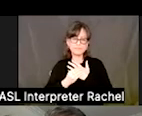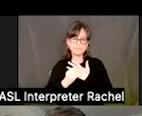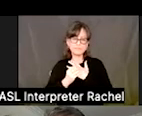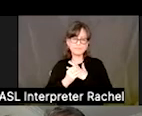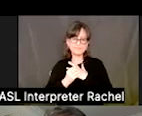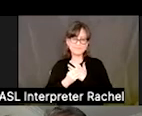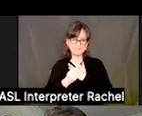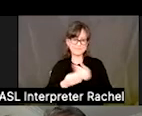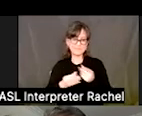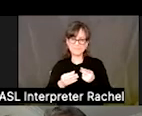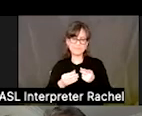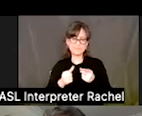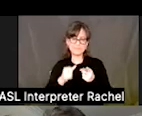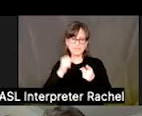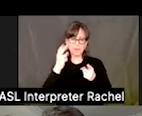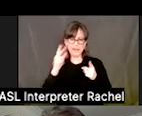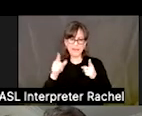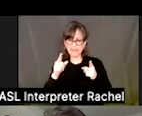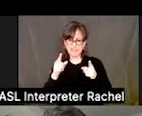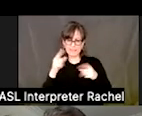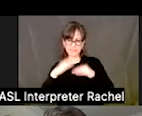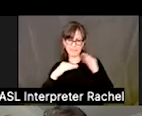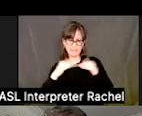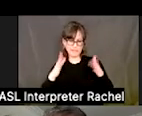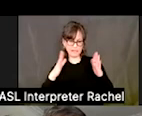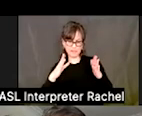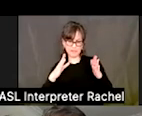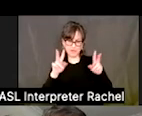And you can't spot a URM building by looking at it and seeing